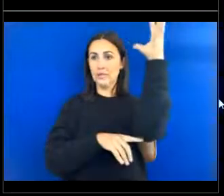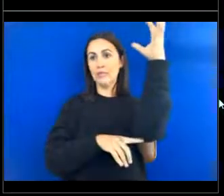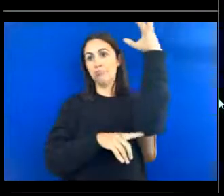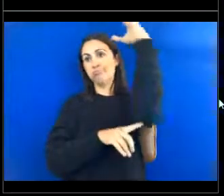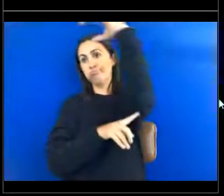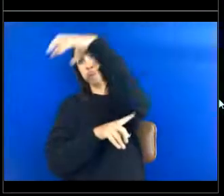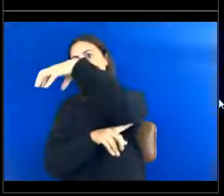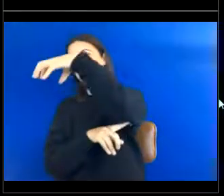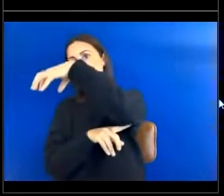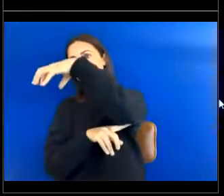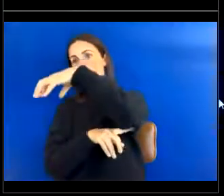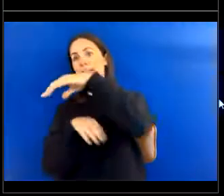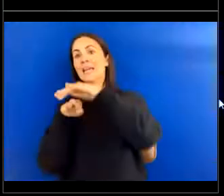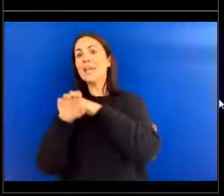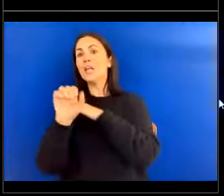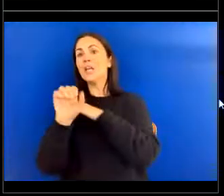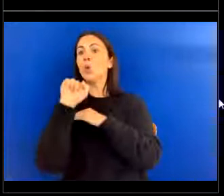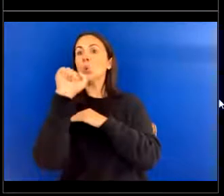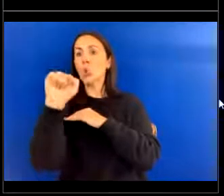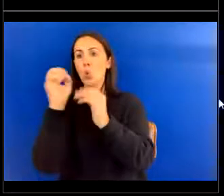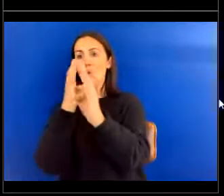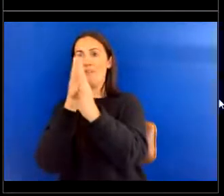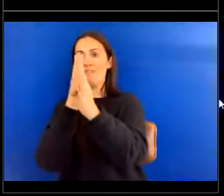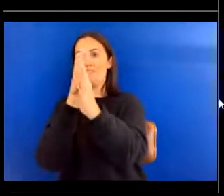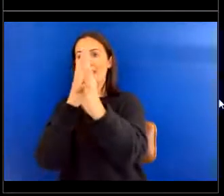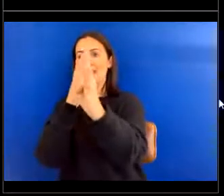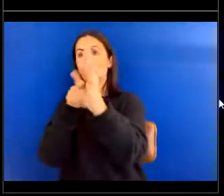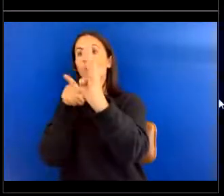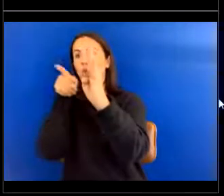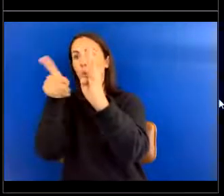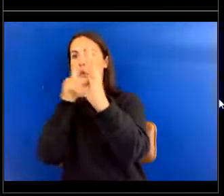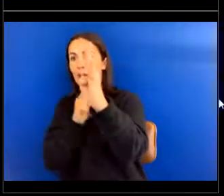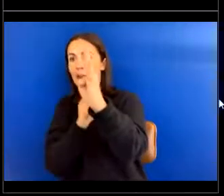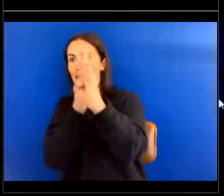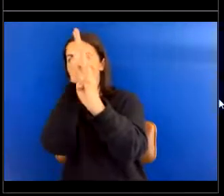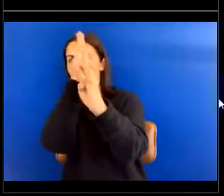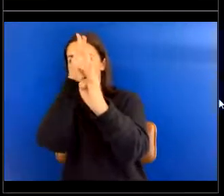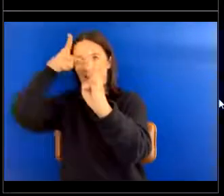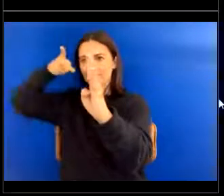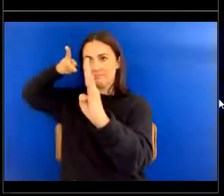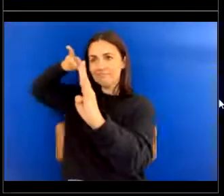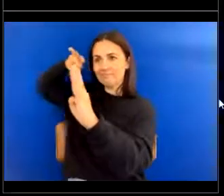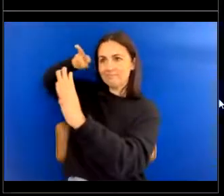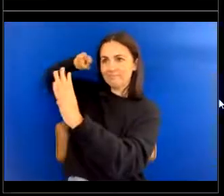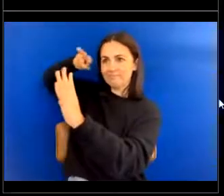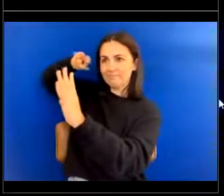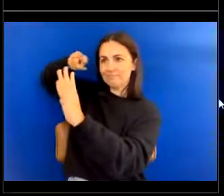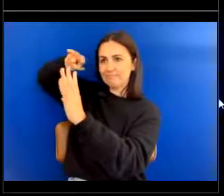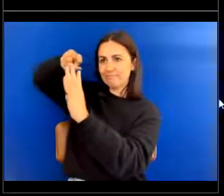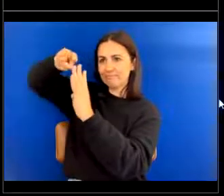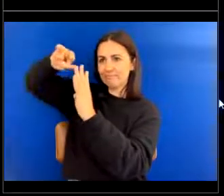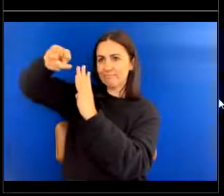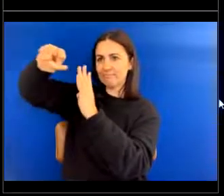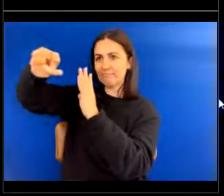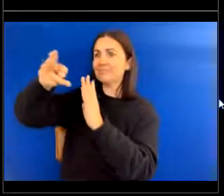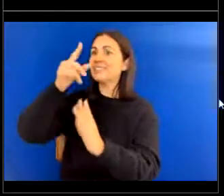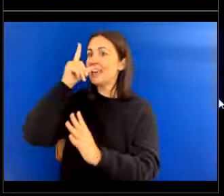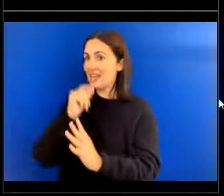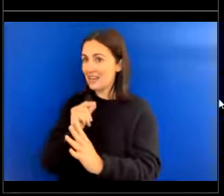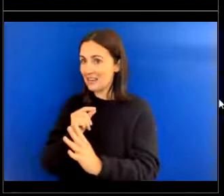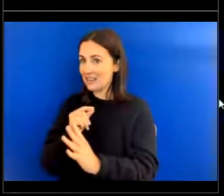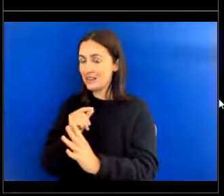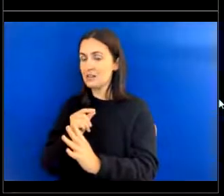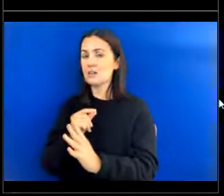tree, you can trim the branches back to the fence line, and you can ask your neighbour to deal